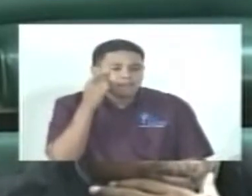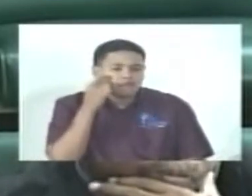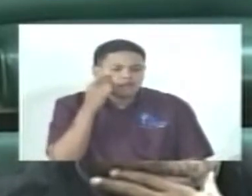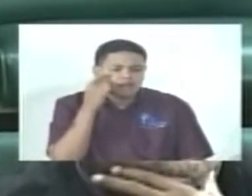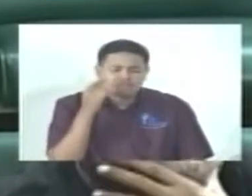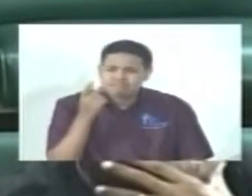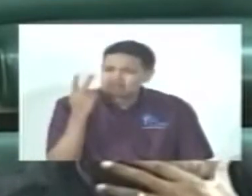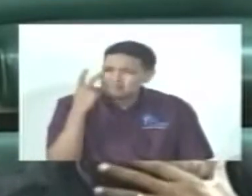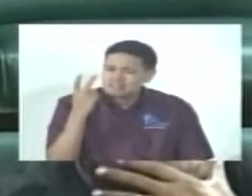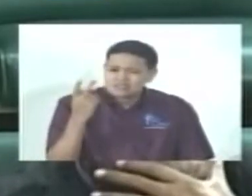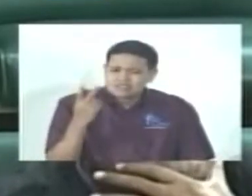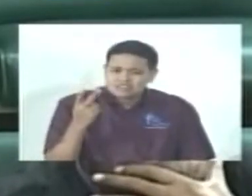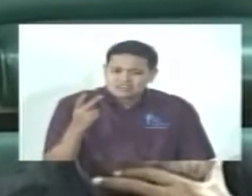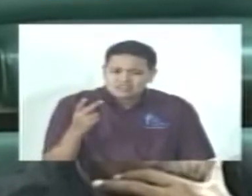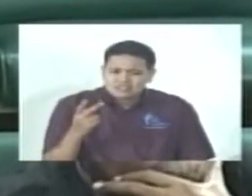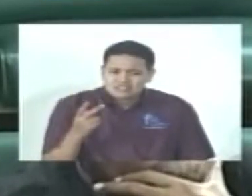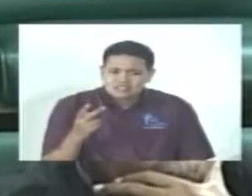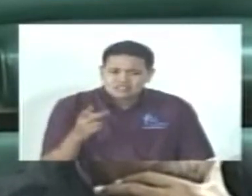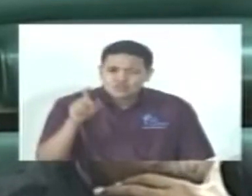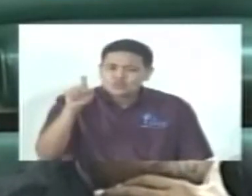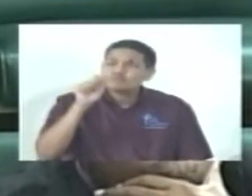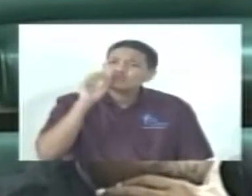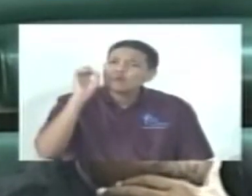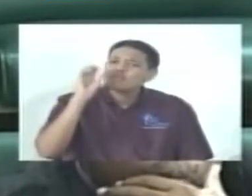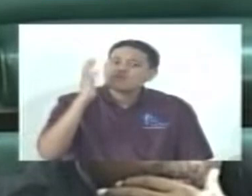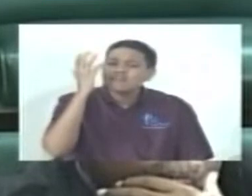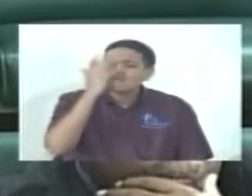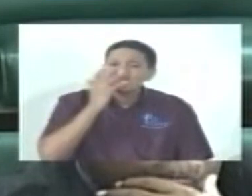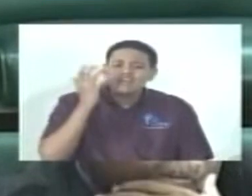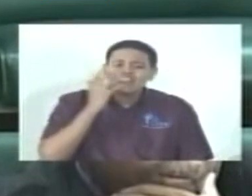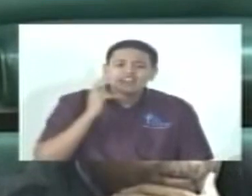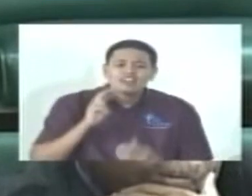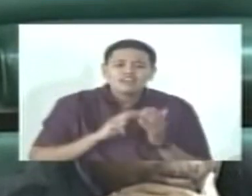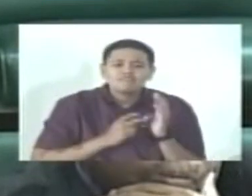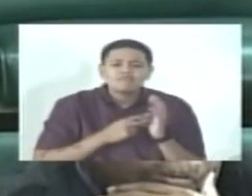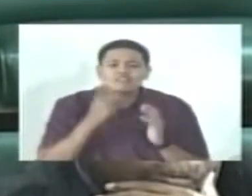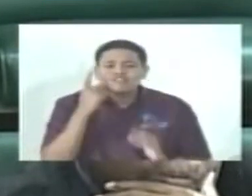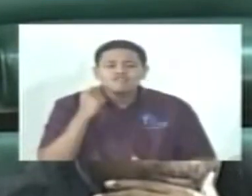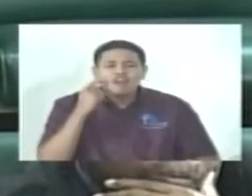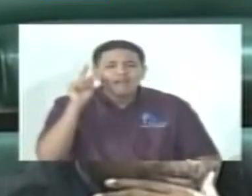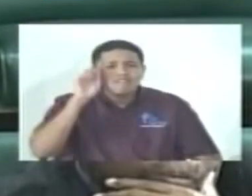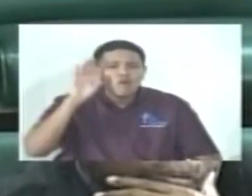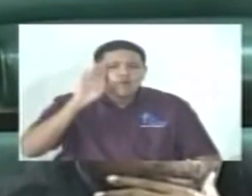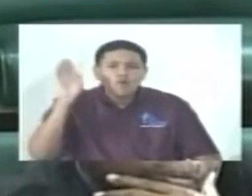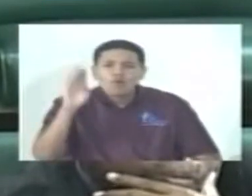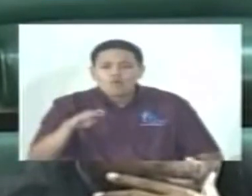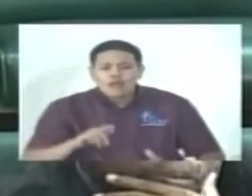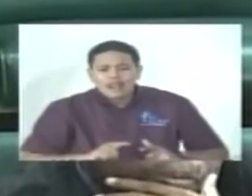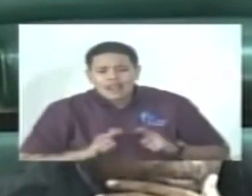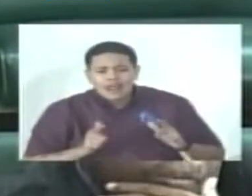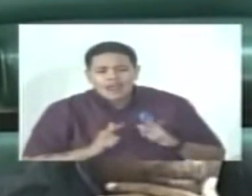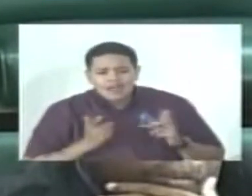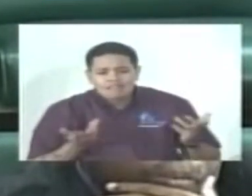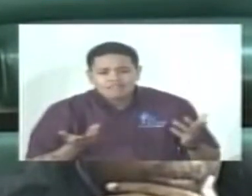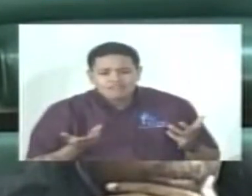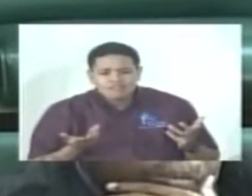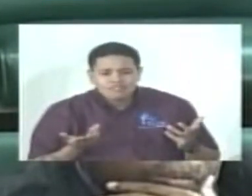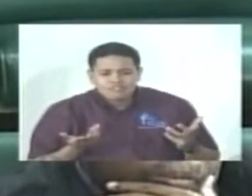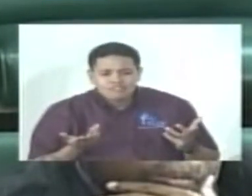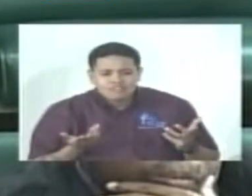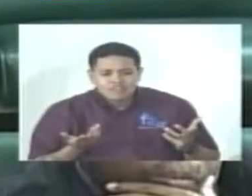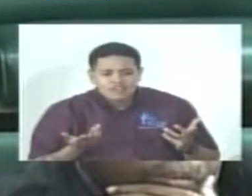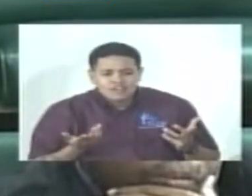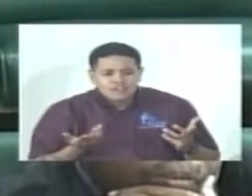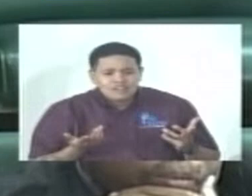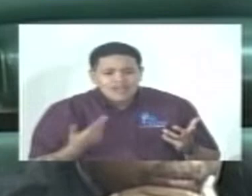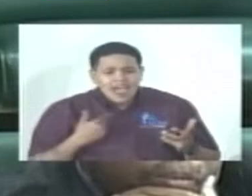and saying, "You shouldn't put that on your face. It means you'll be crying tears for all of your life." Okay, so I didn't know it